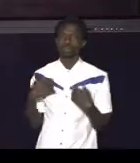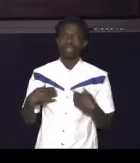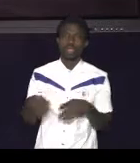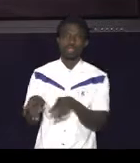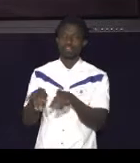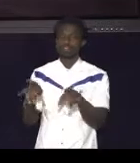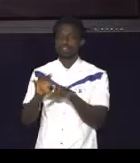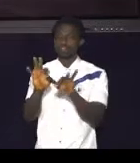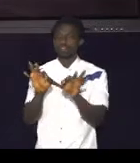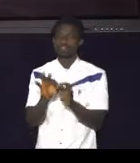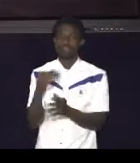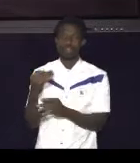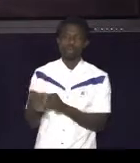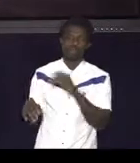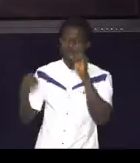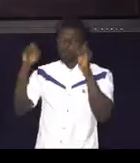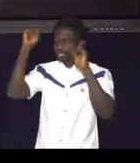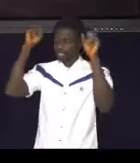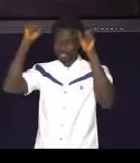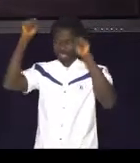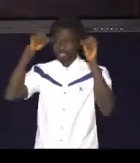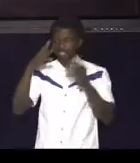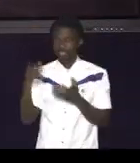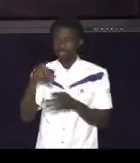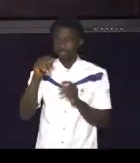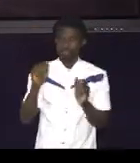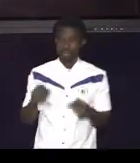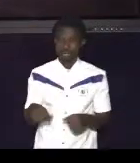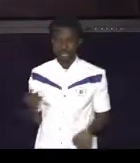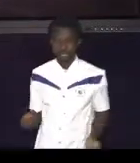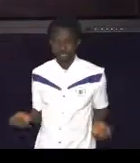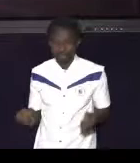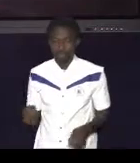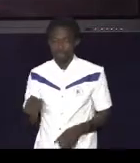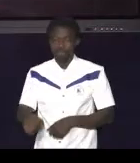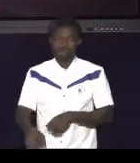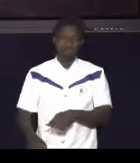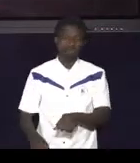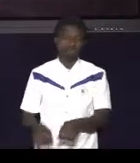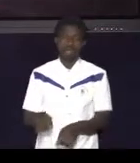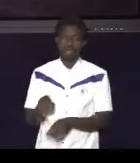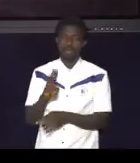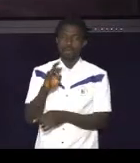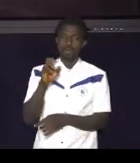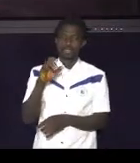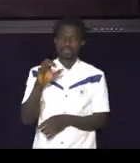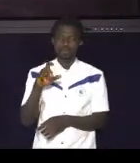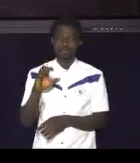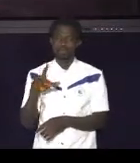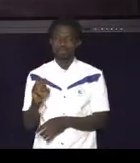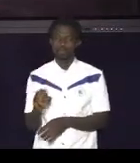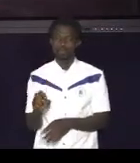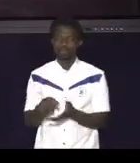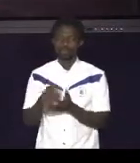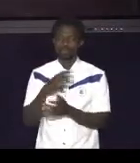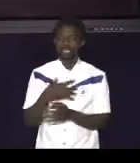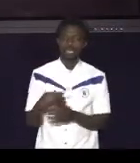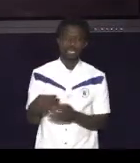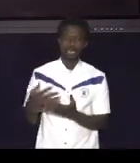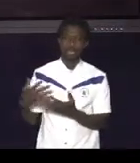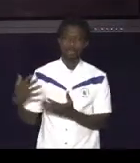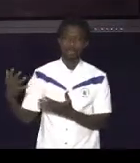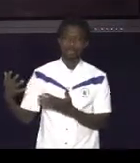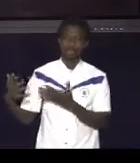We have different form of exercise here. You can skip a rope, riding a bicycle, jogging, and so